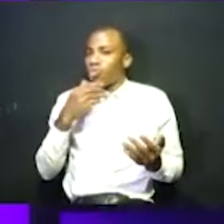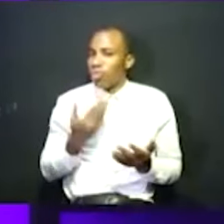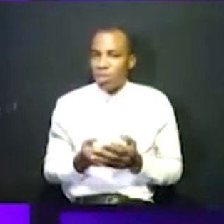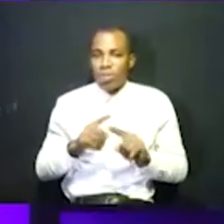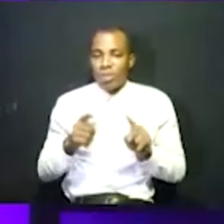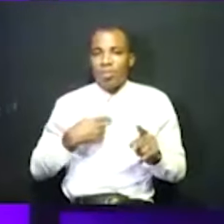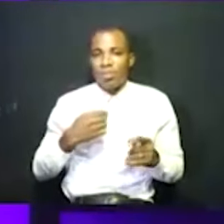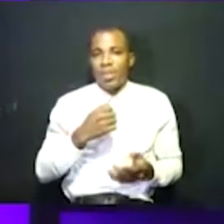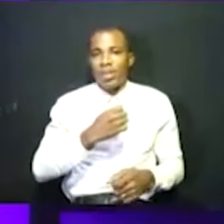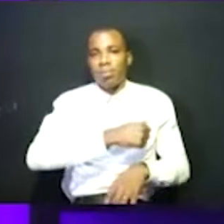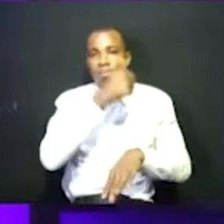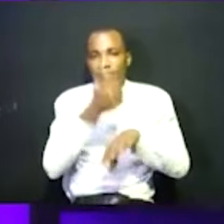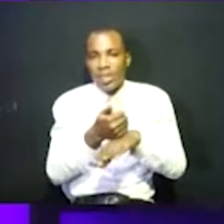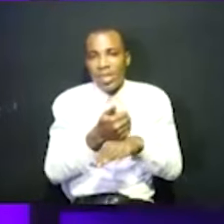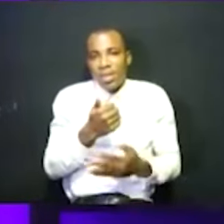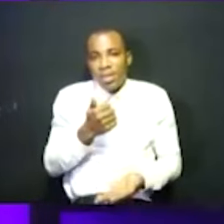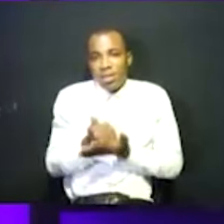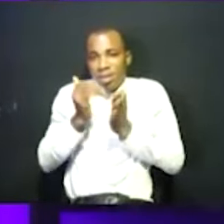suitable for him."